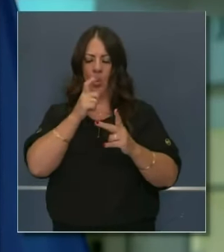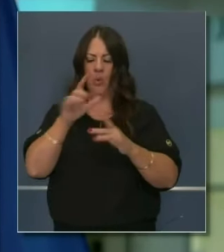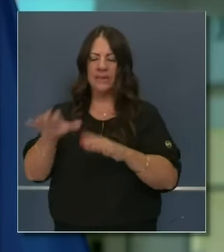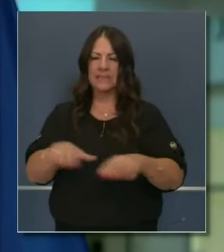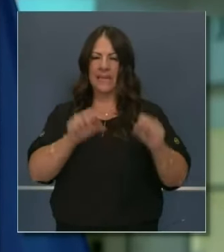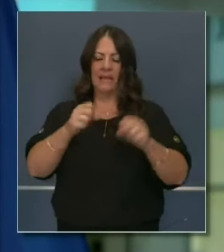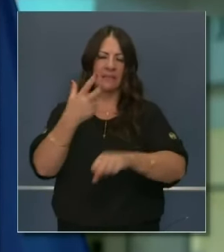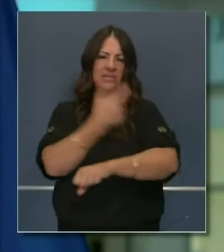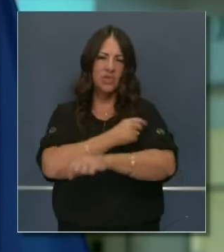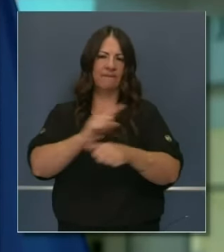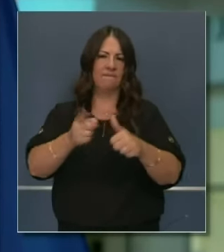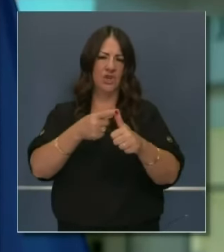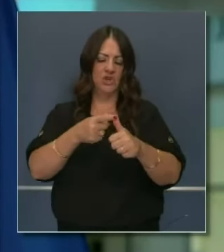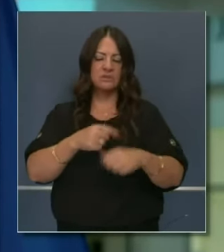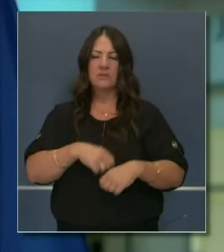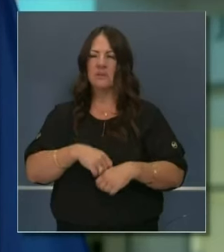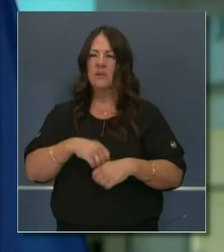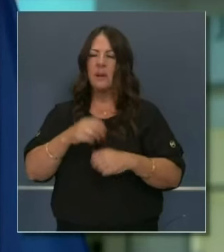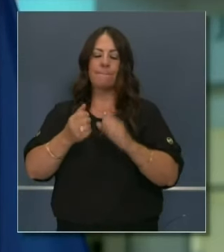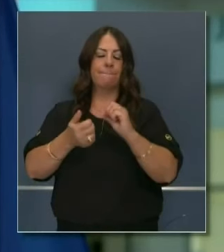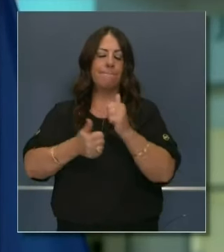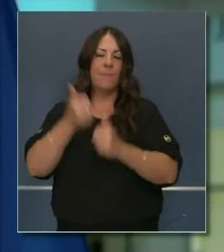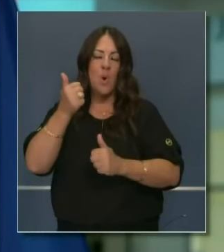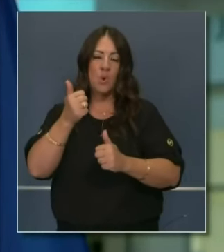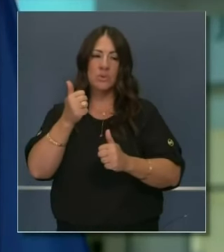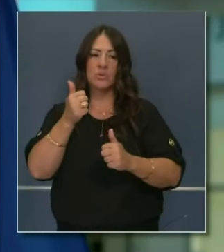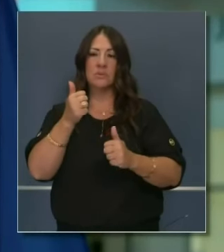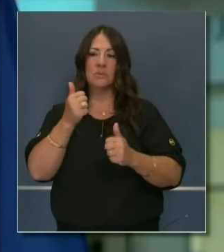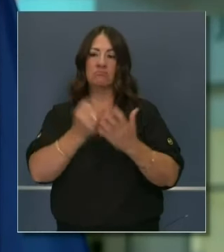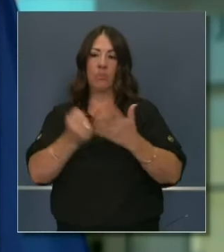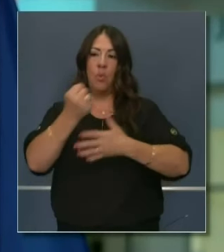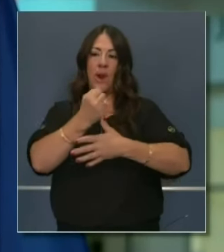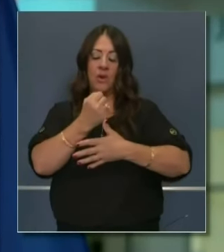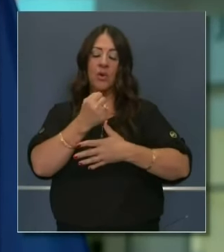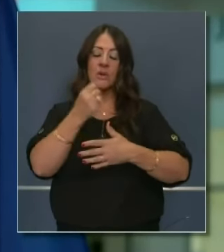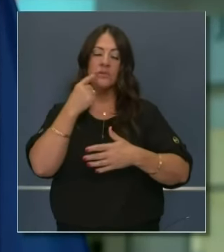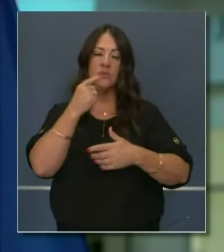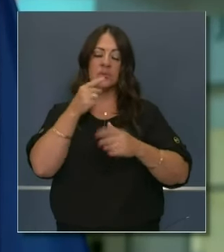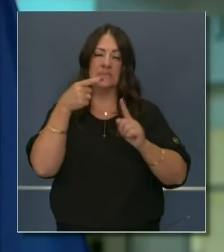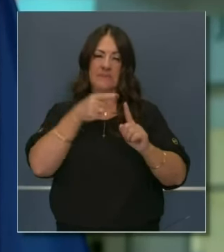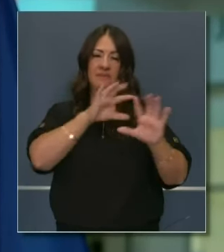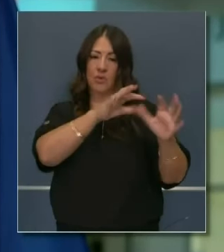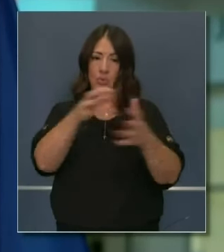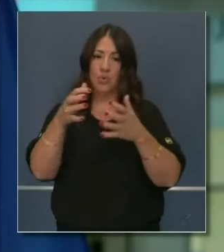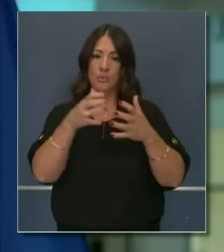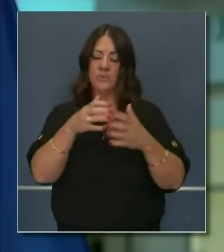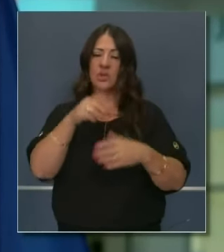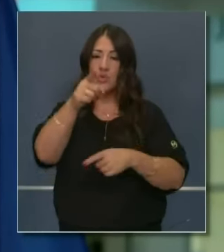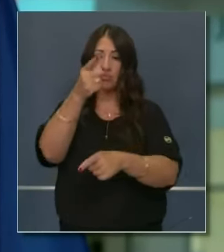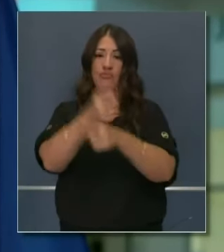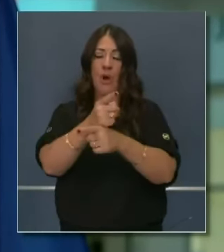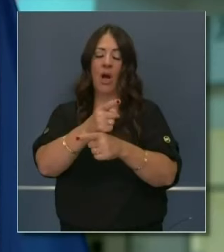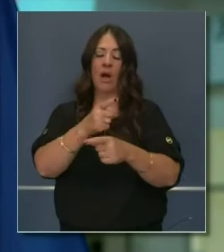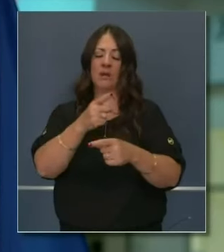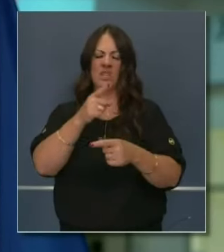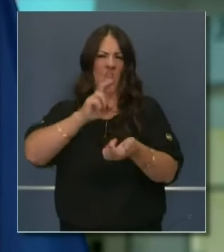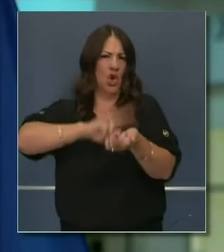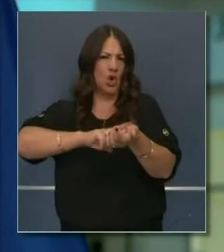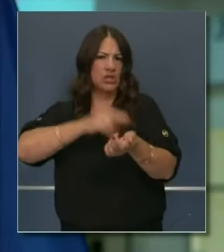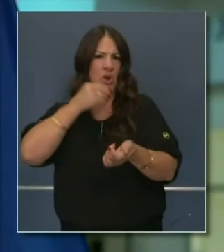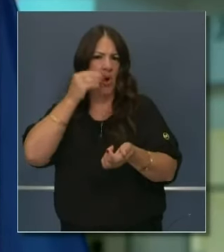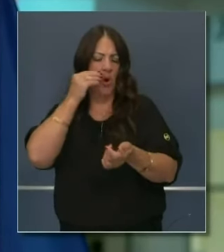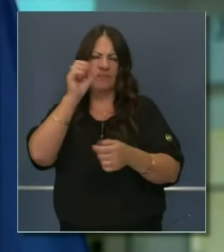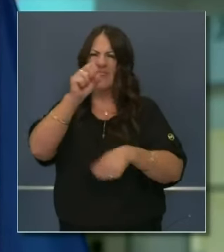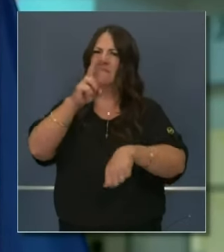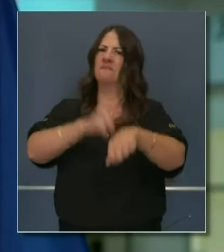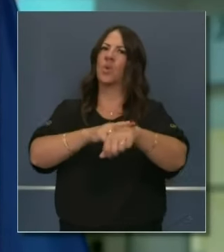effort to the most vulnerable populations. And you were right to identify our skilled nursing facilities front and